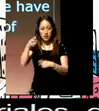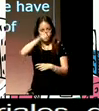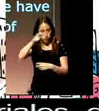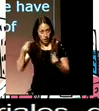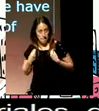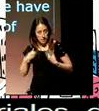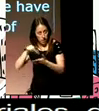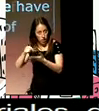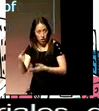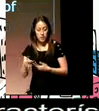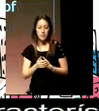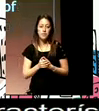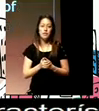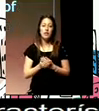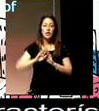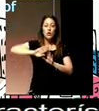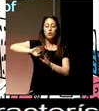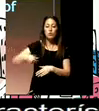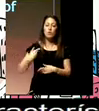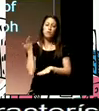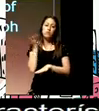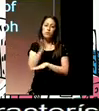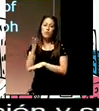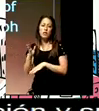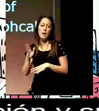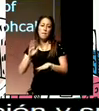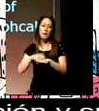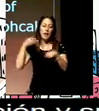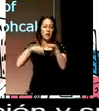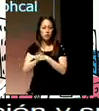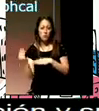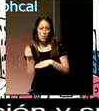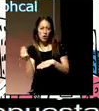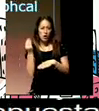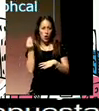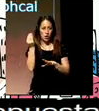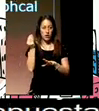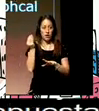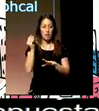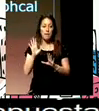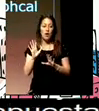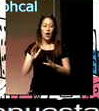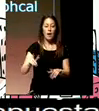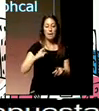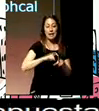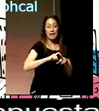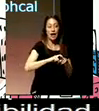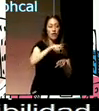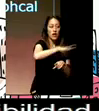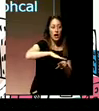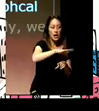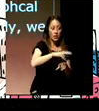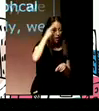features and the population needs. And finally, we have to take into account accessibility